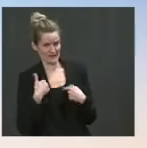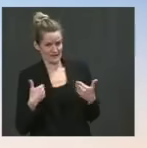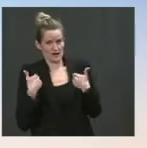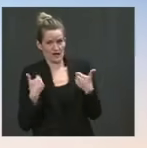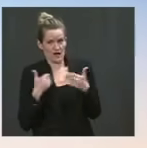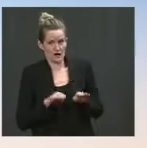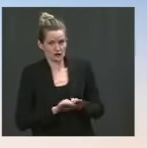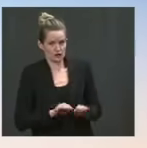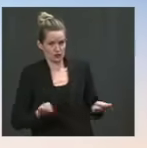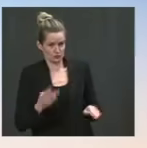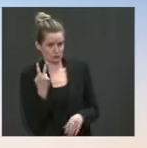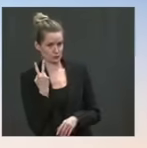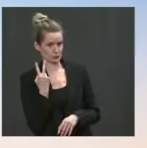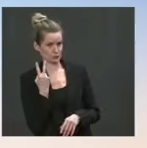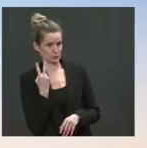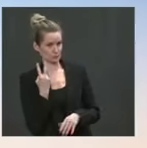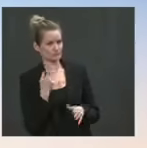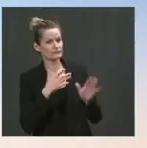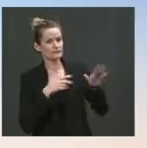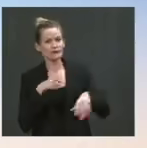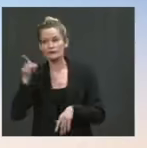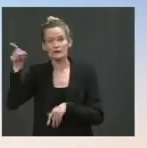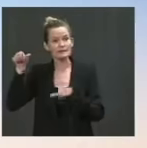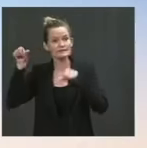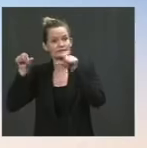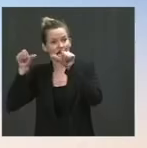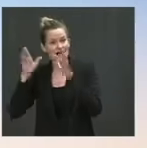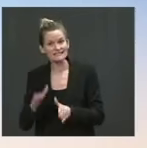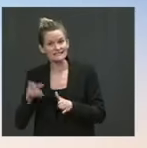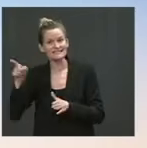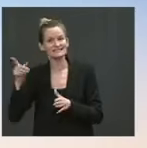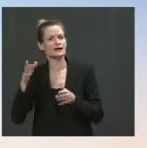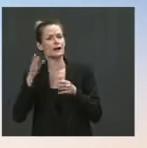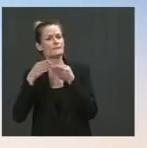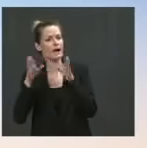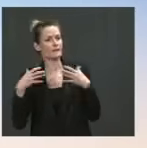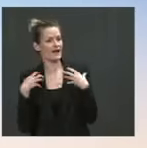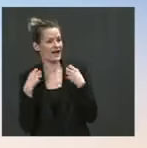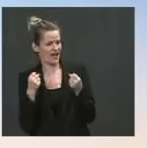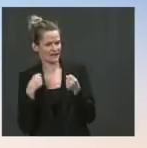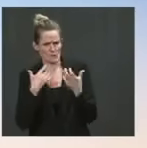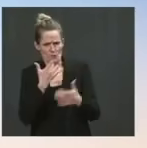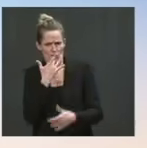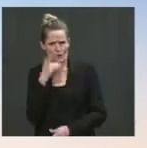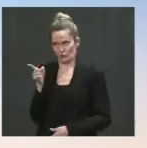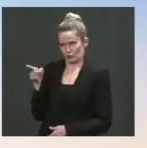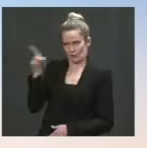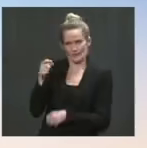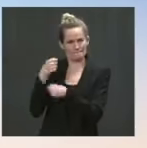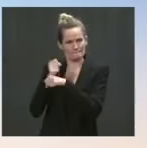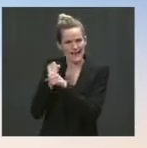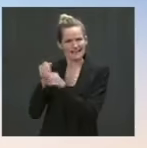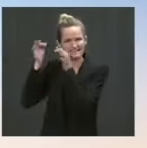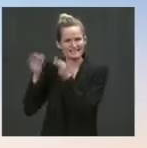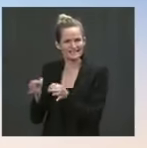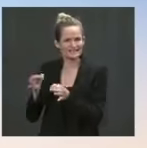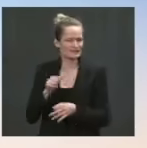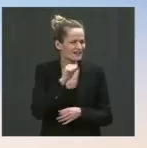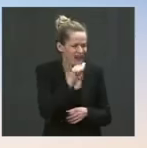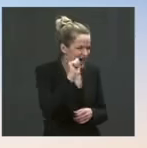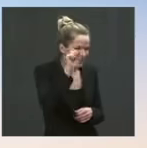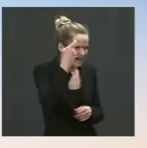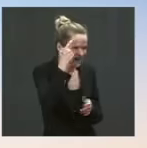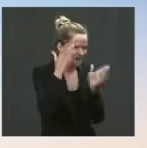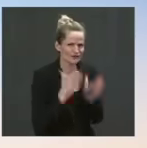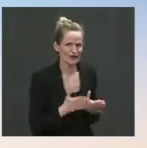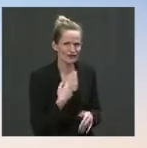make decisions about how to keep my kids safe, not politicians. And not only is Governor DeSantis not abiding by public health decisions, he's fundraising off